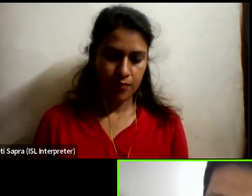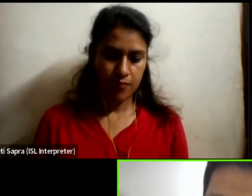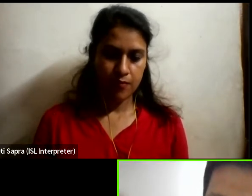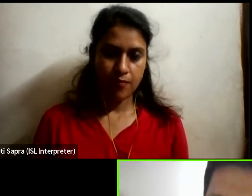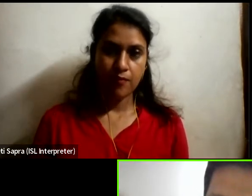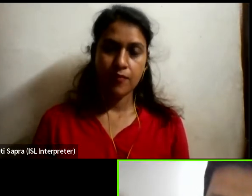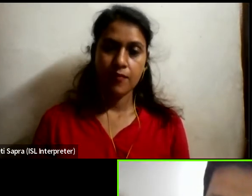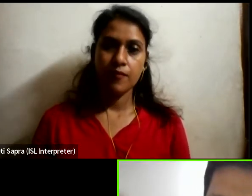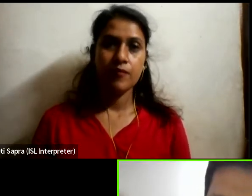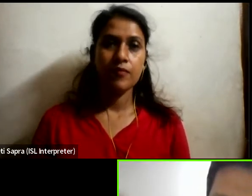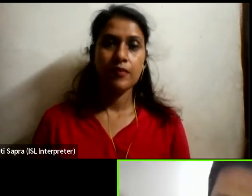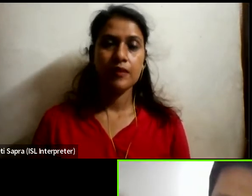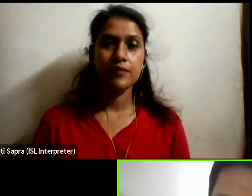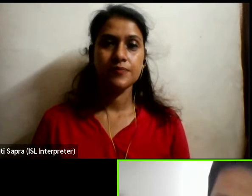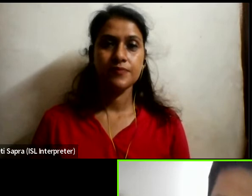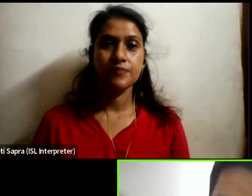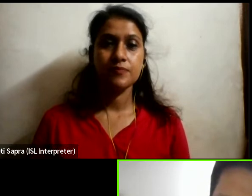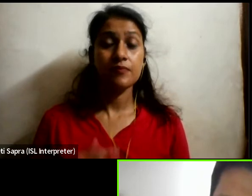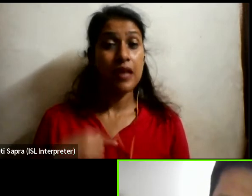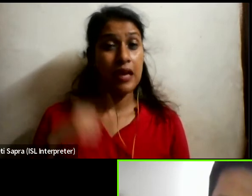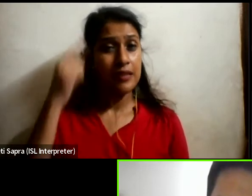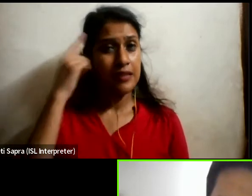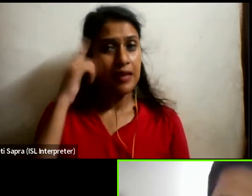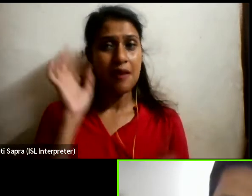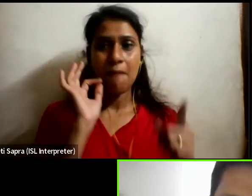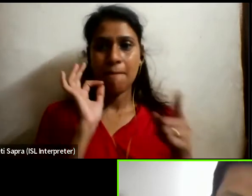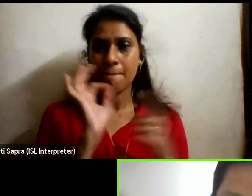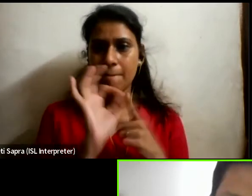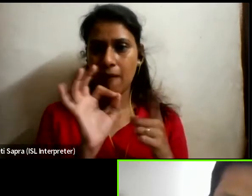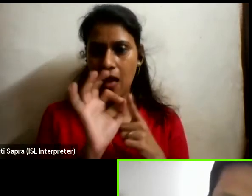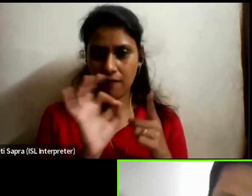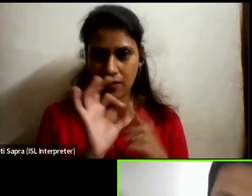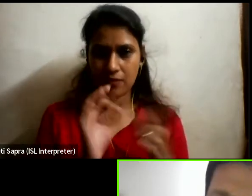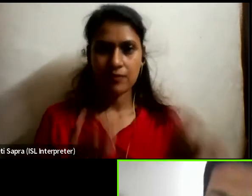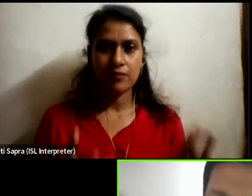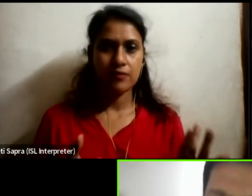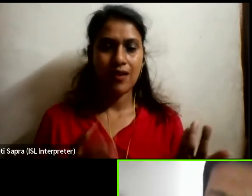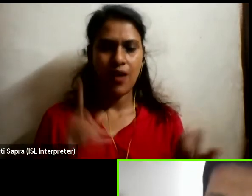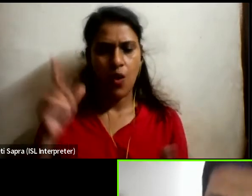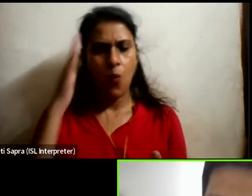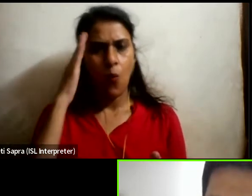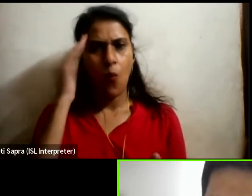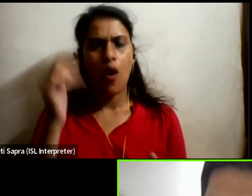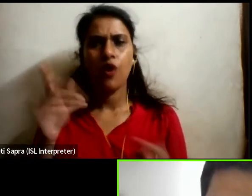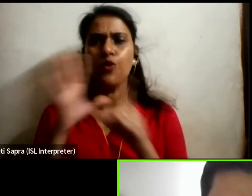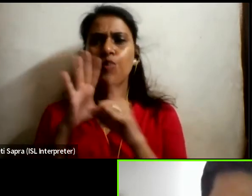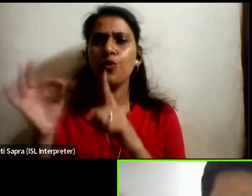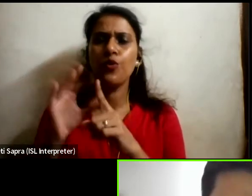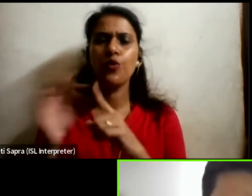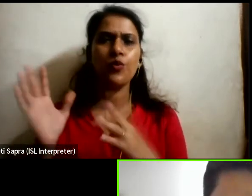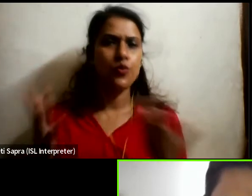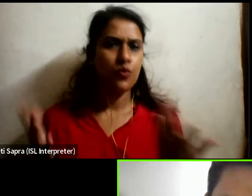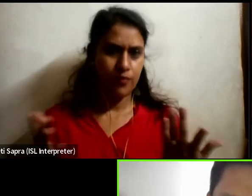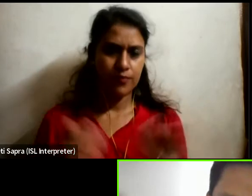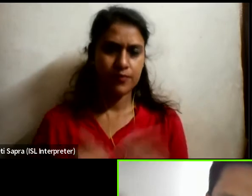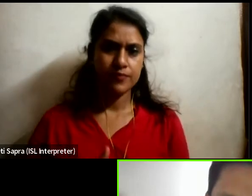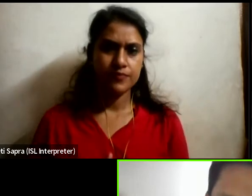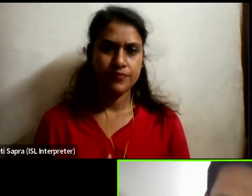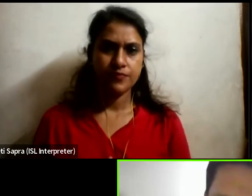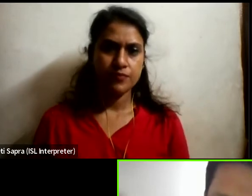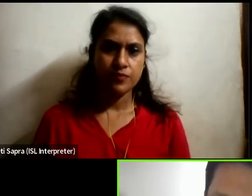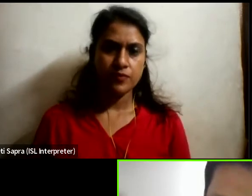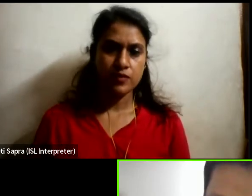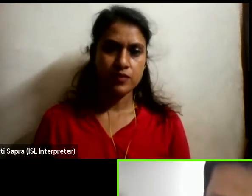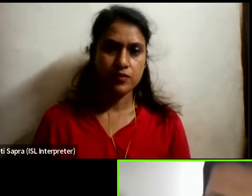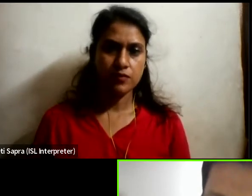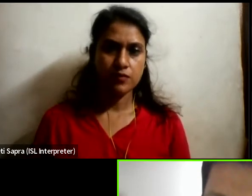So now the bottleneck, I think from the private sector side, why is it they are not doing it? Our conversation with them